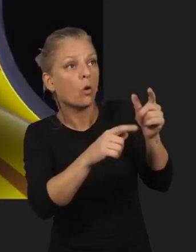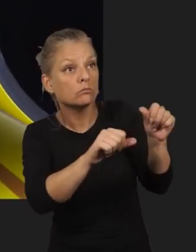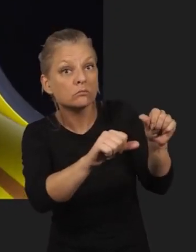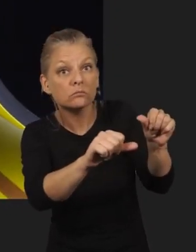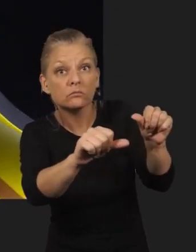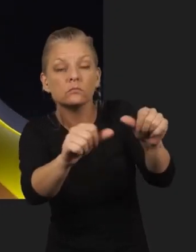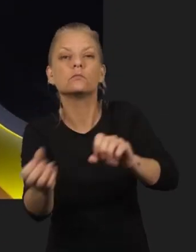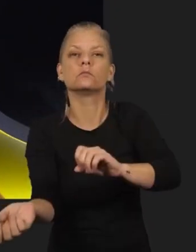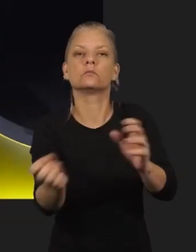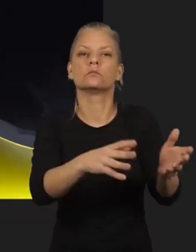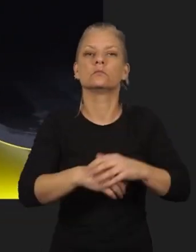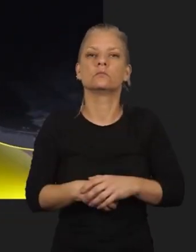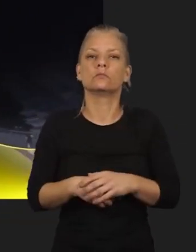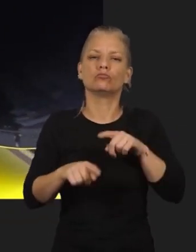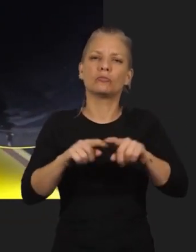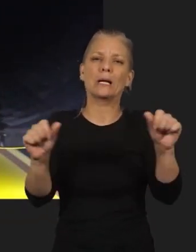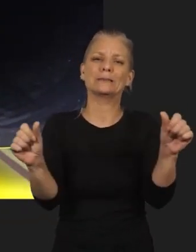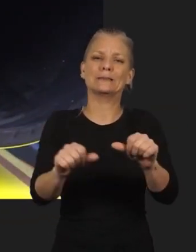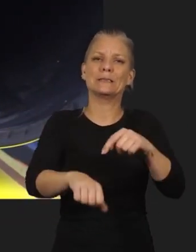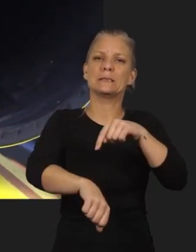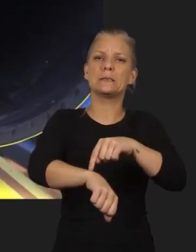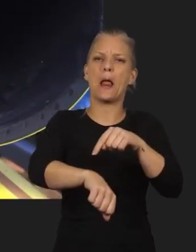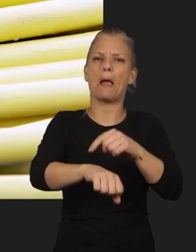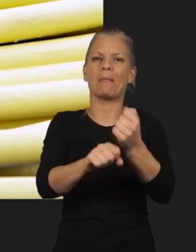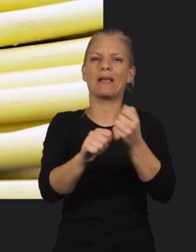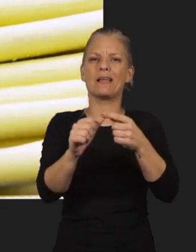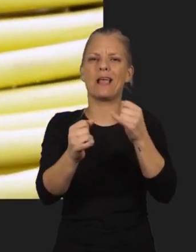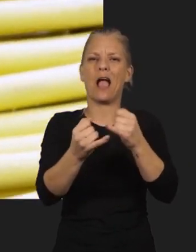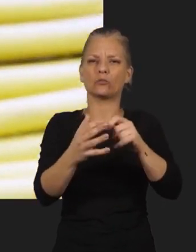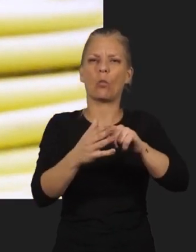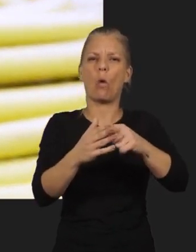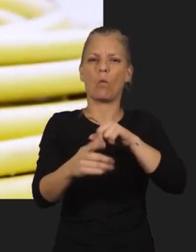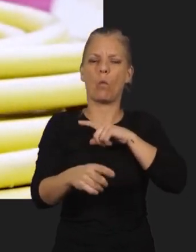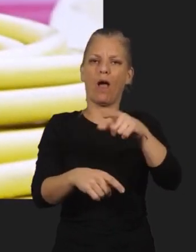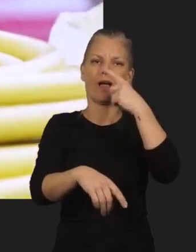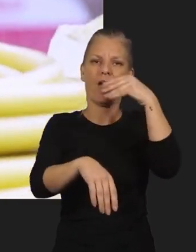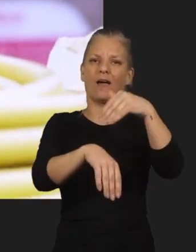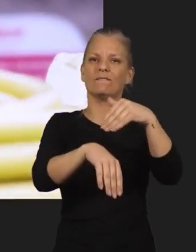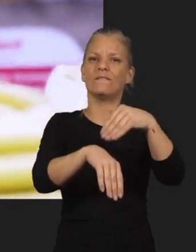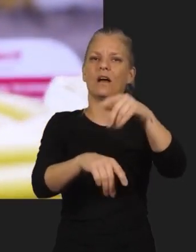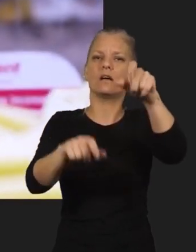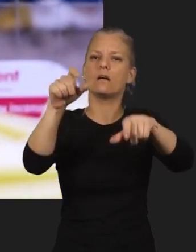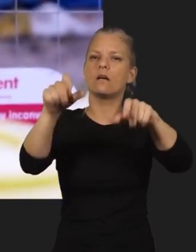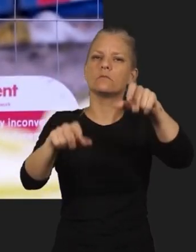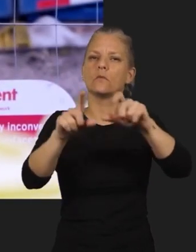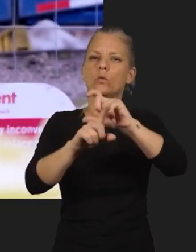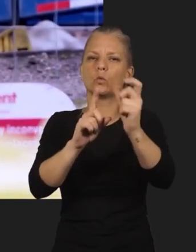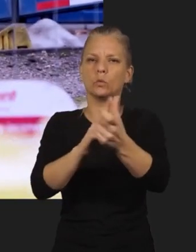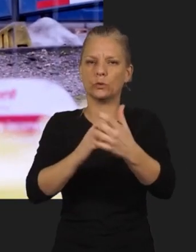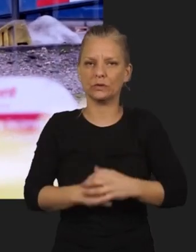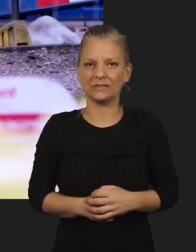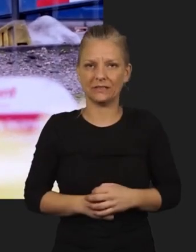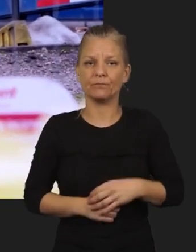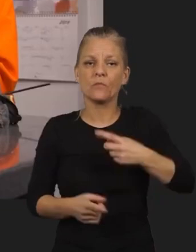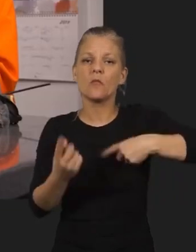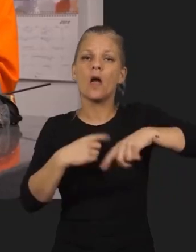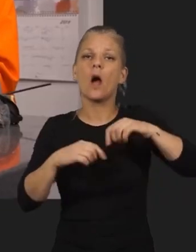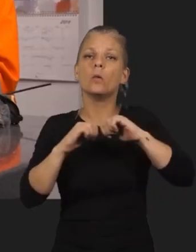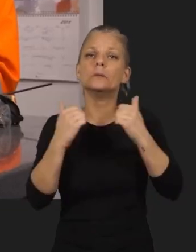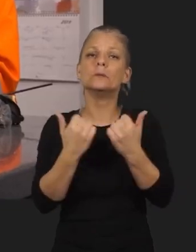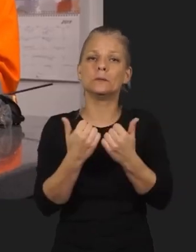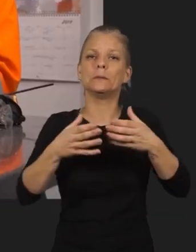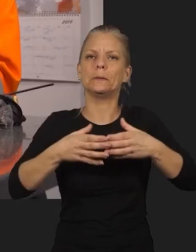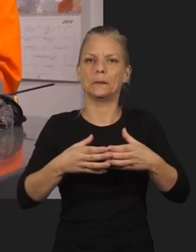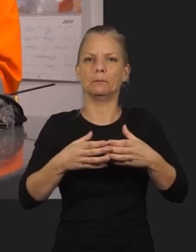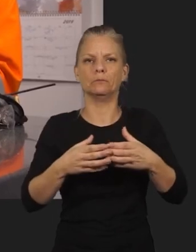restored again. We try hard to minimise the time your gas is off and the impact we have on our customers and the community. Our team will be